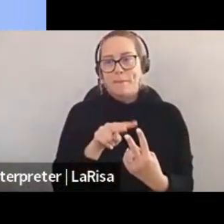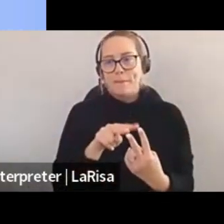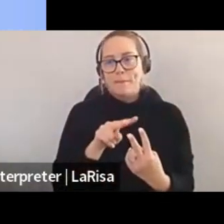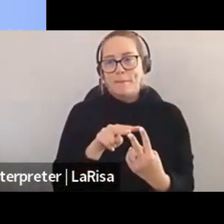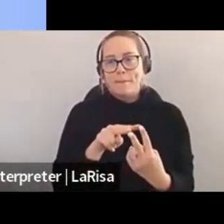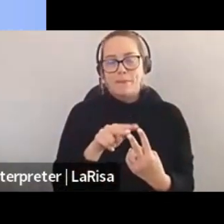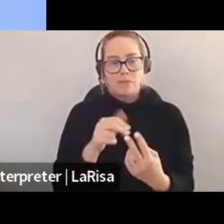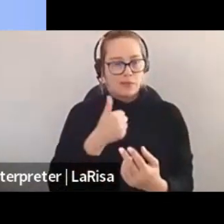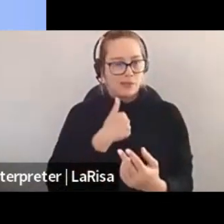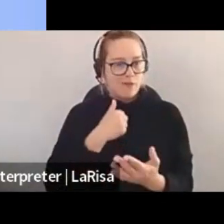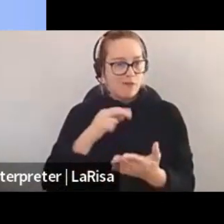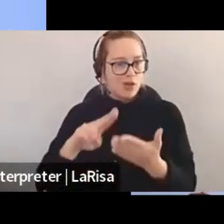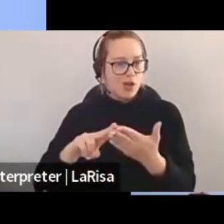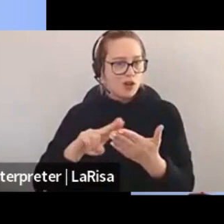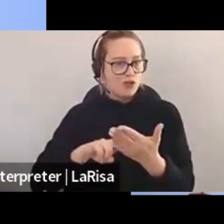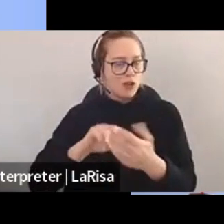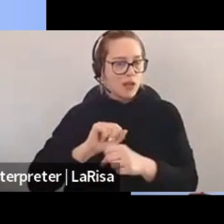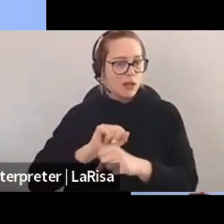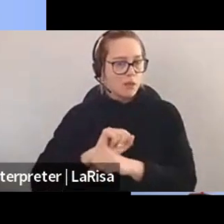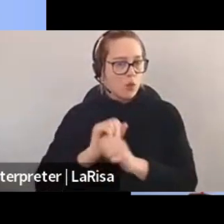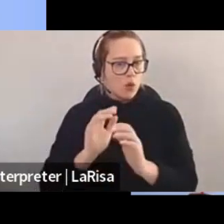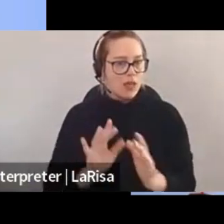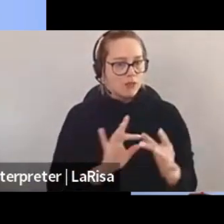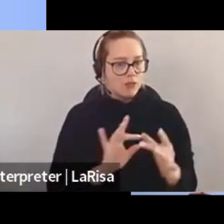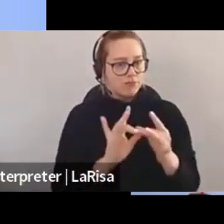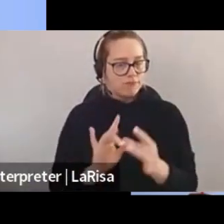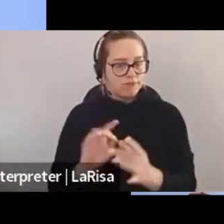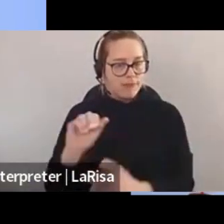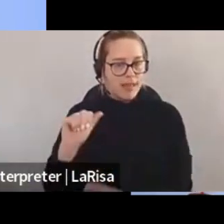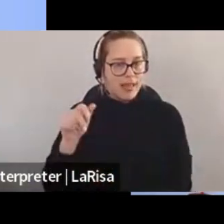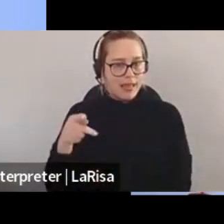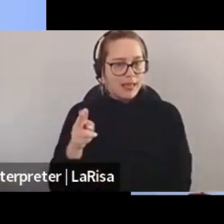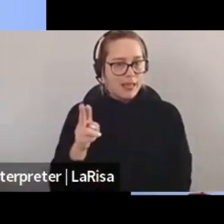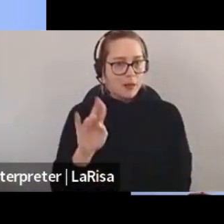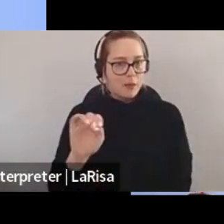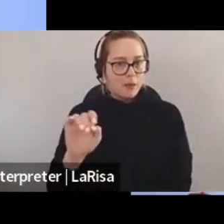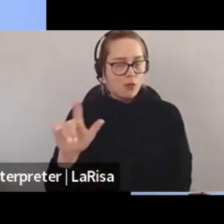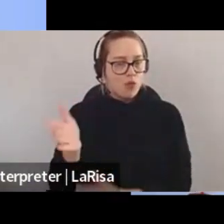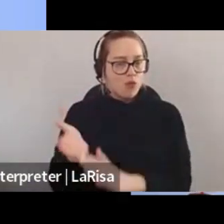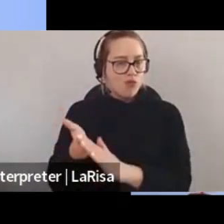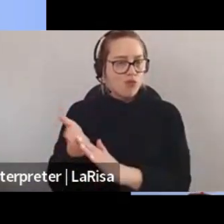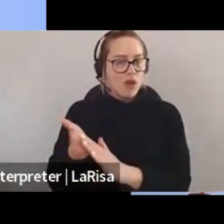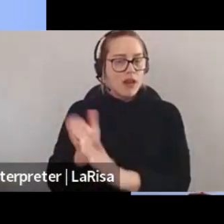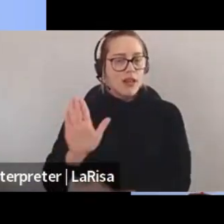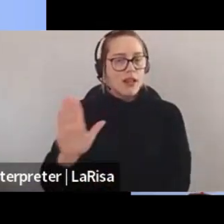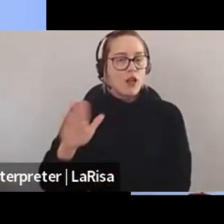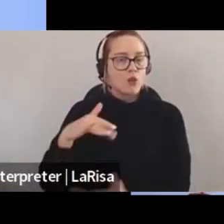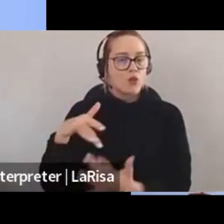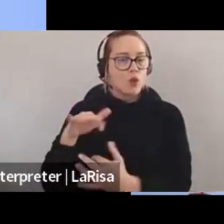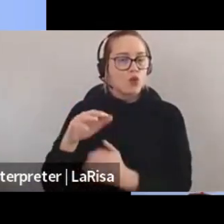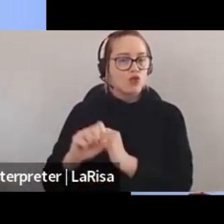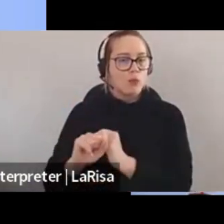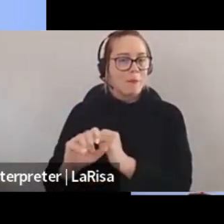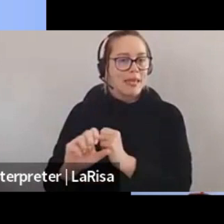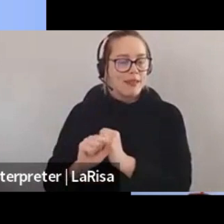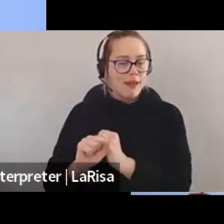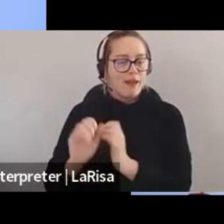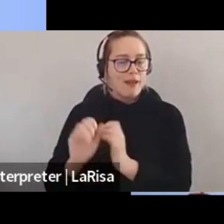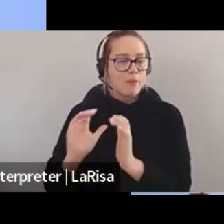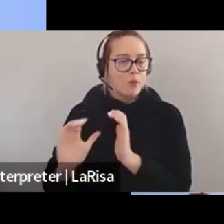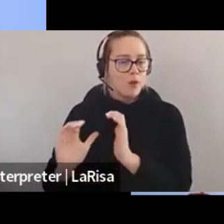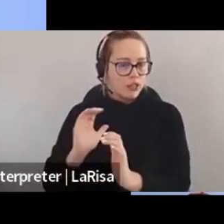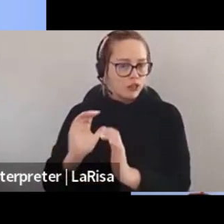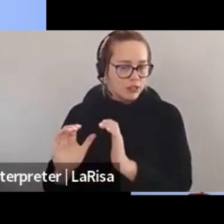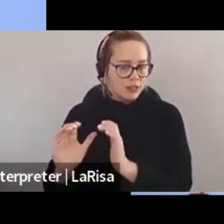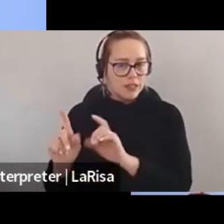different roles here today. I am a contract employee with April, running